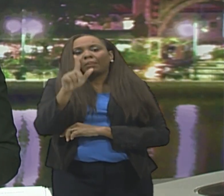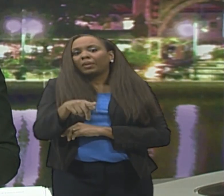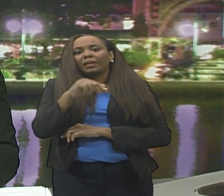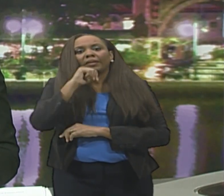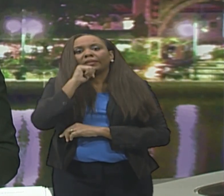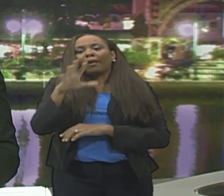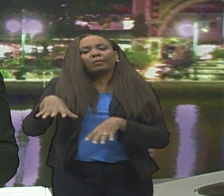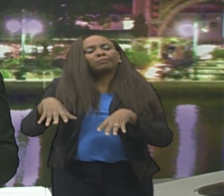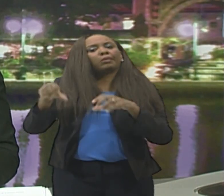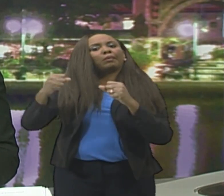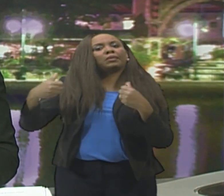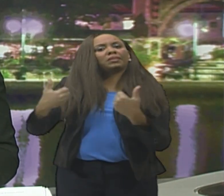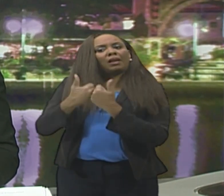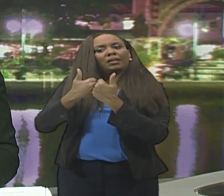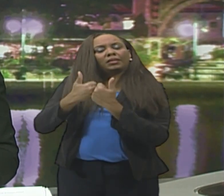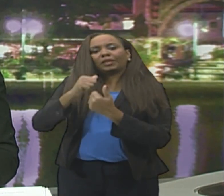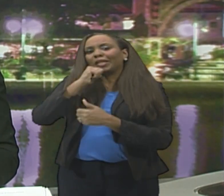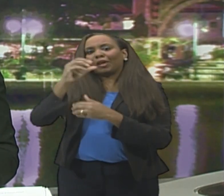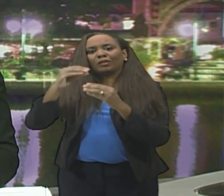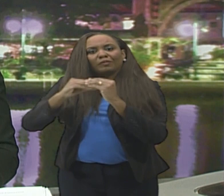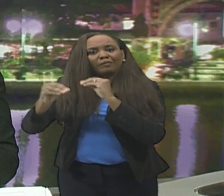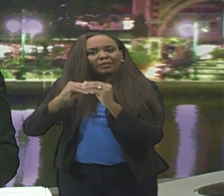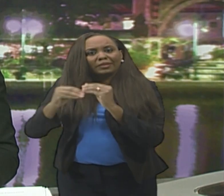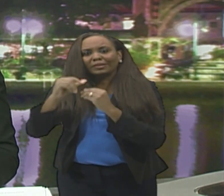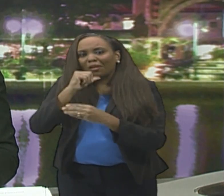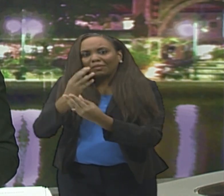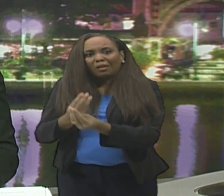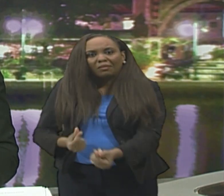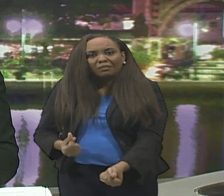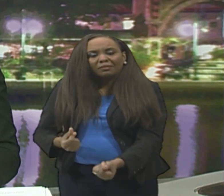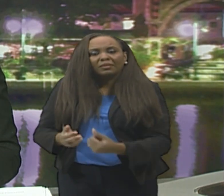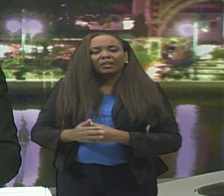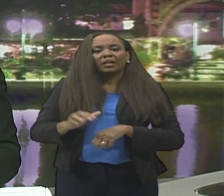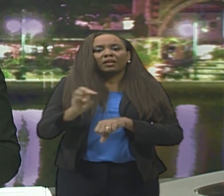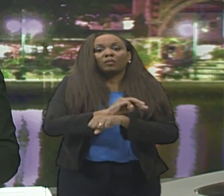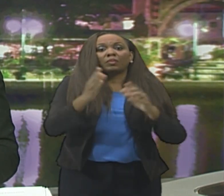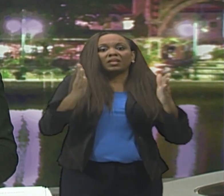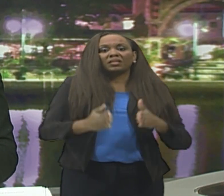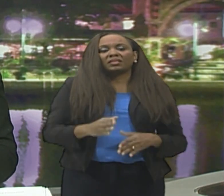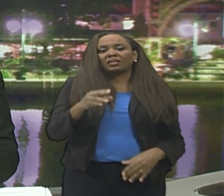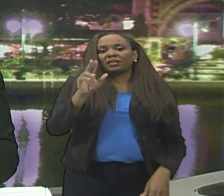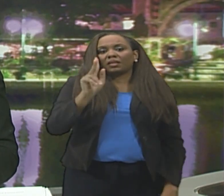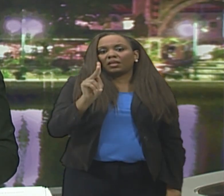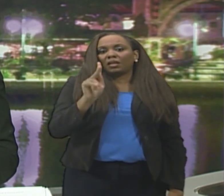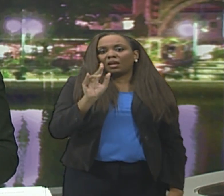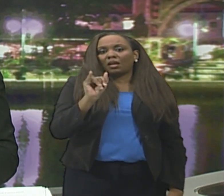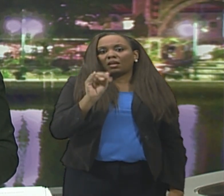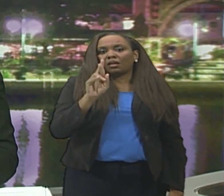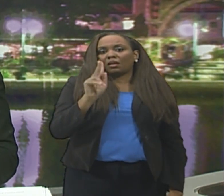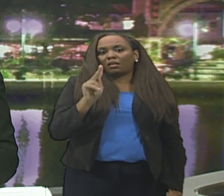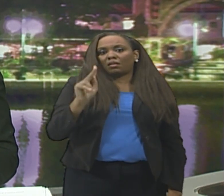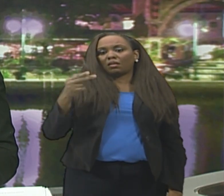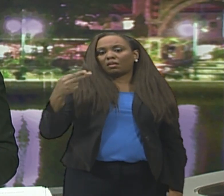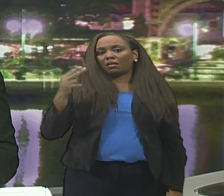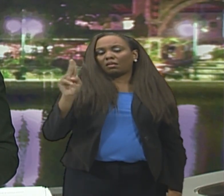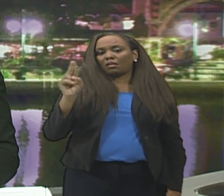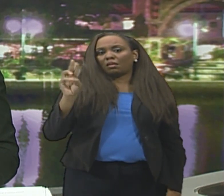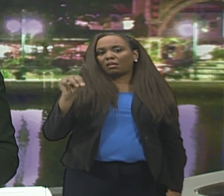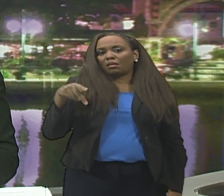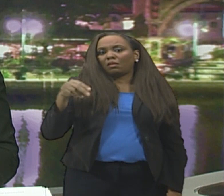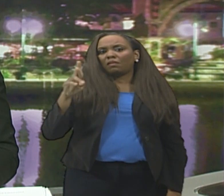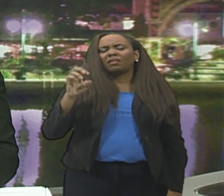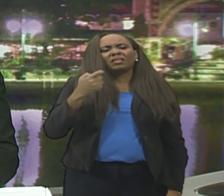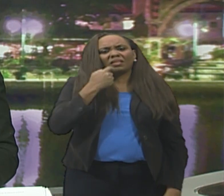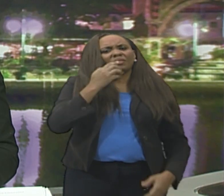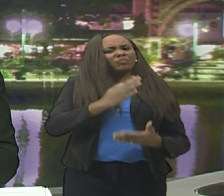This suggestion from Minister of Maritime Affairs and the Blue Economy, Kirk Humphrey. Mr. Humphrey says there are people willing to make productive